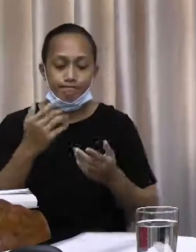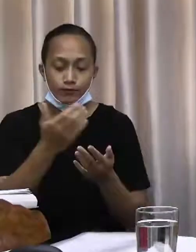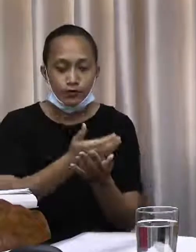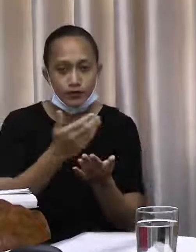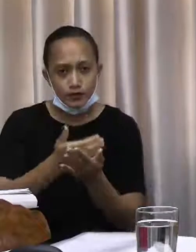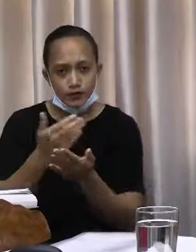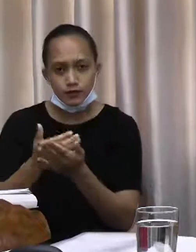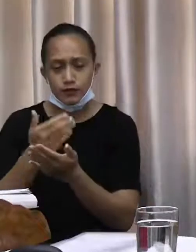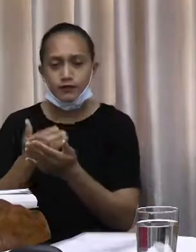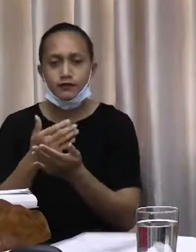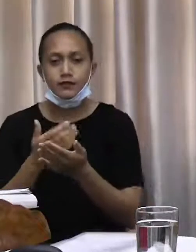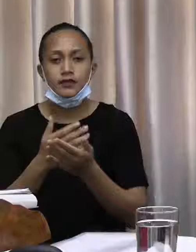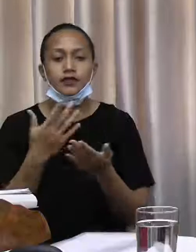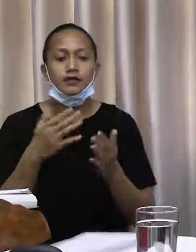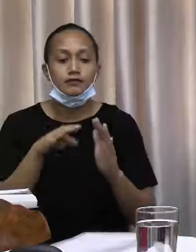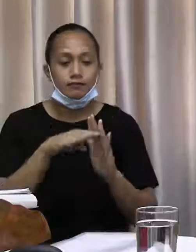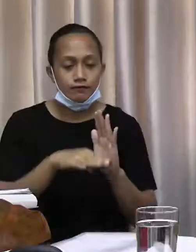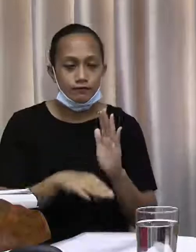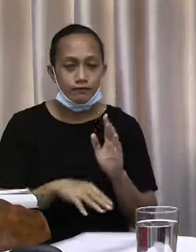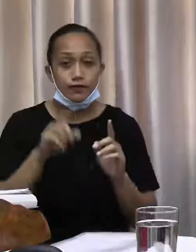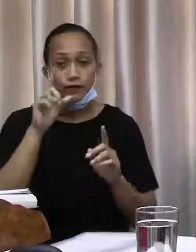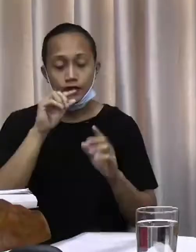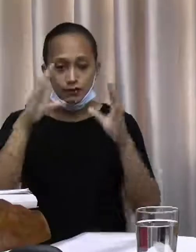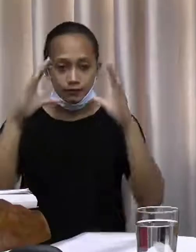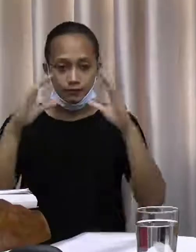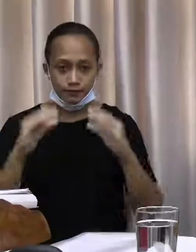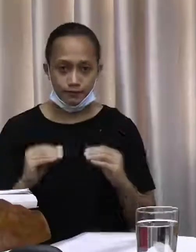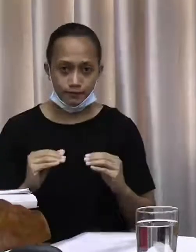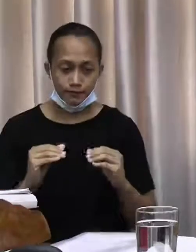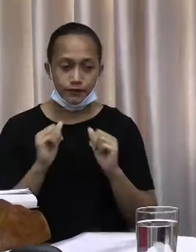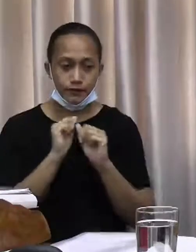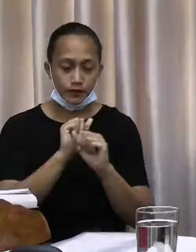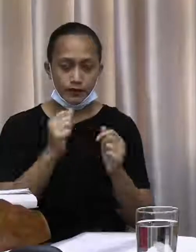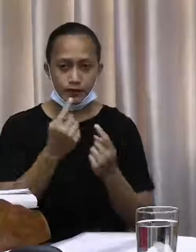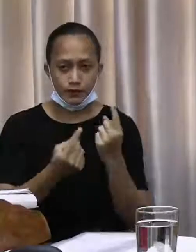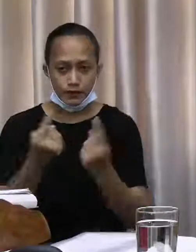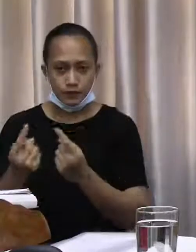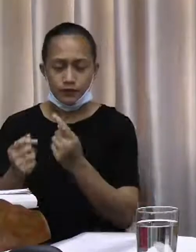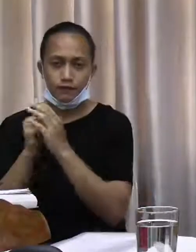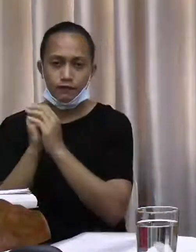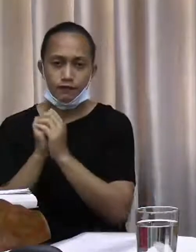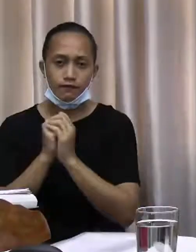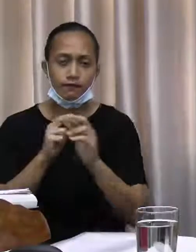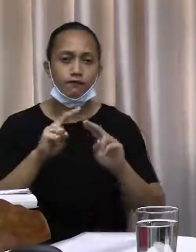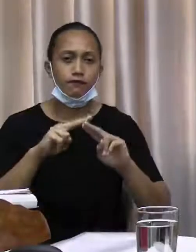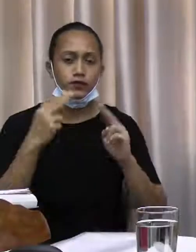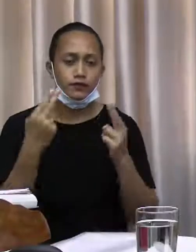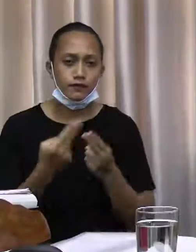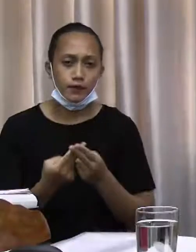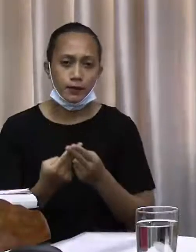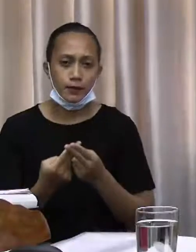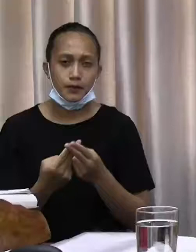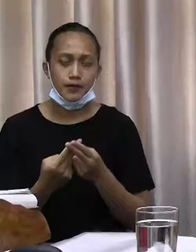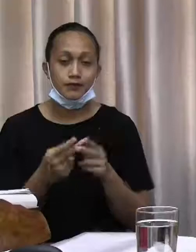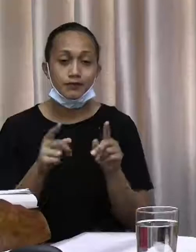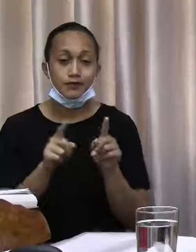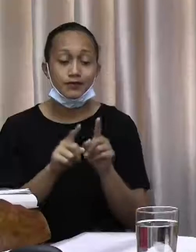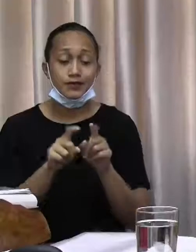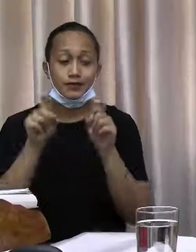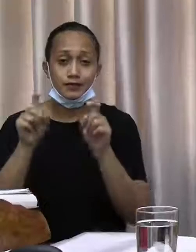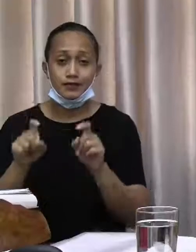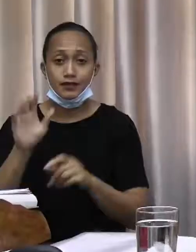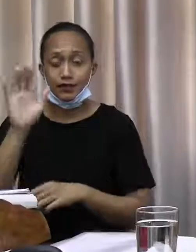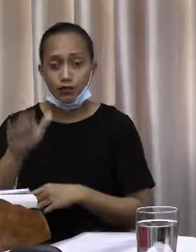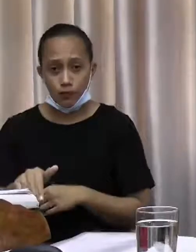protective behaviors that can reduce risk to ourselves, our friends and families, such as staying